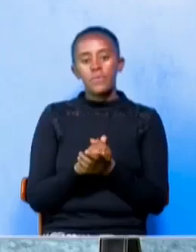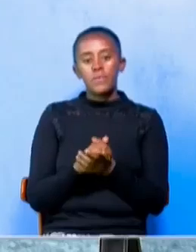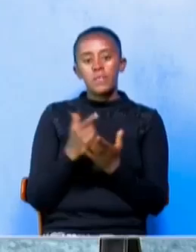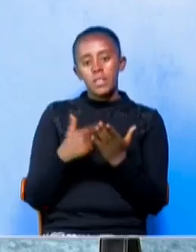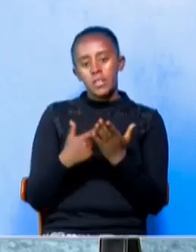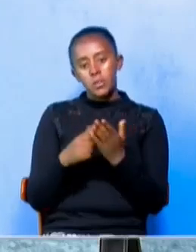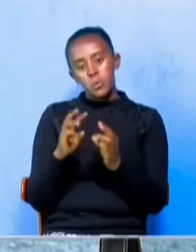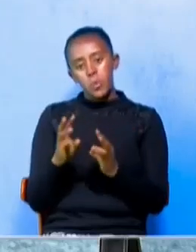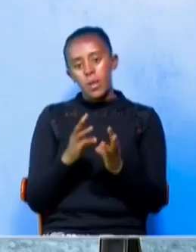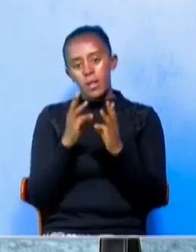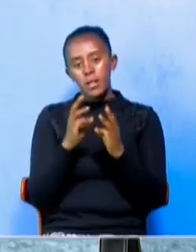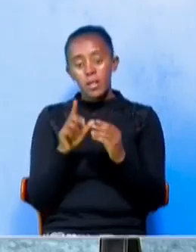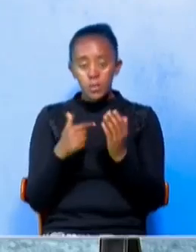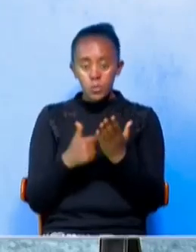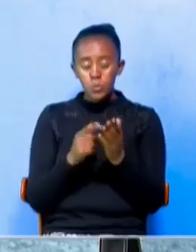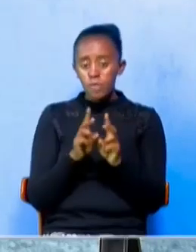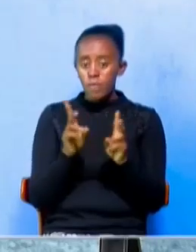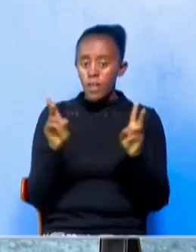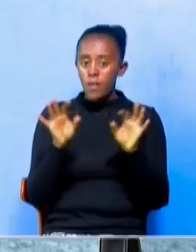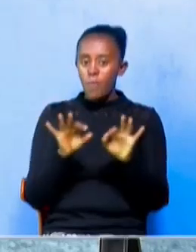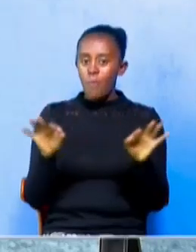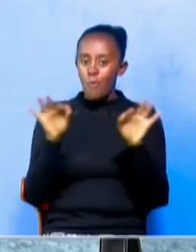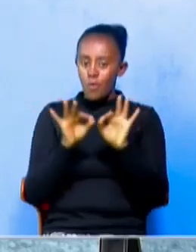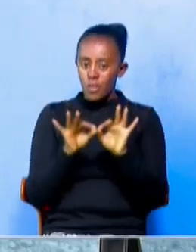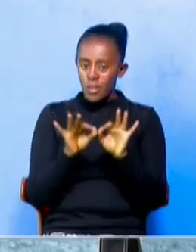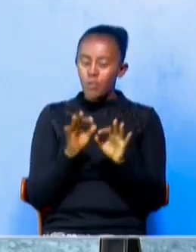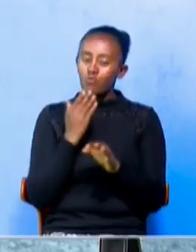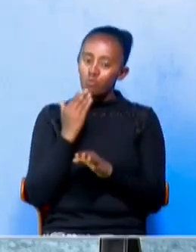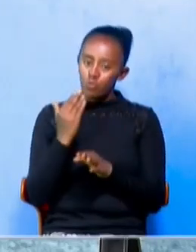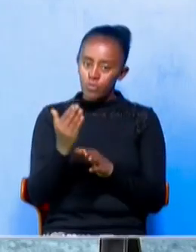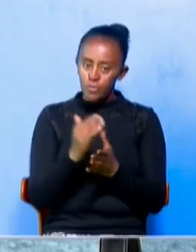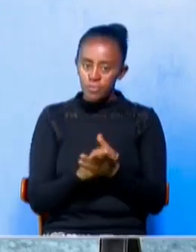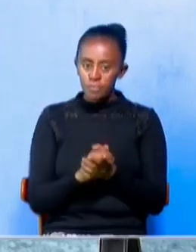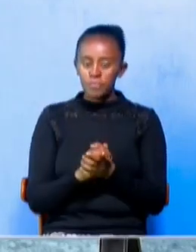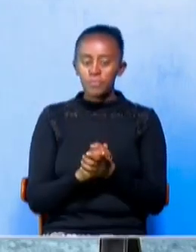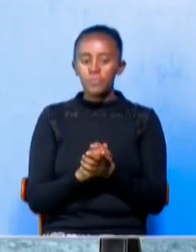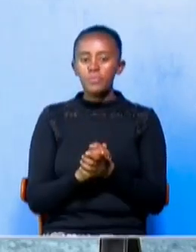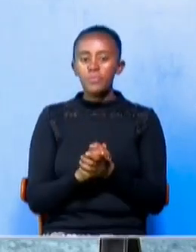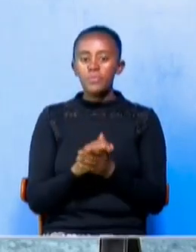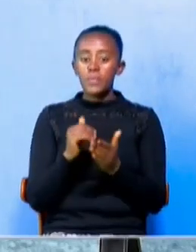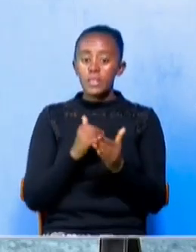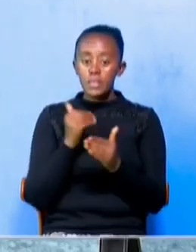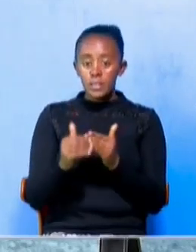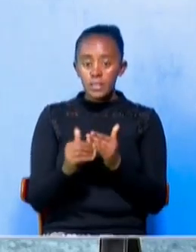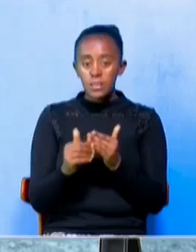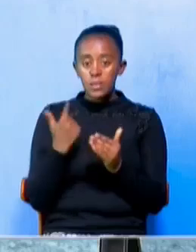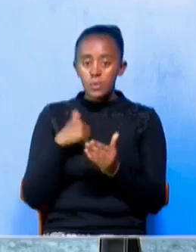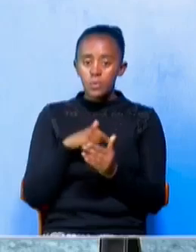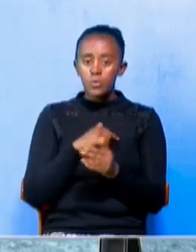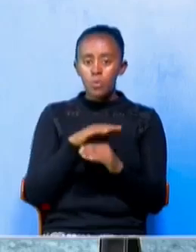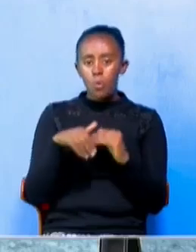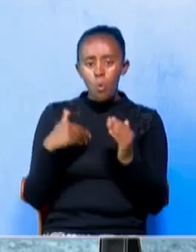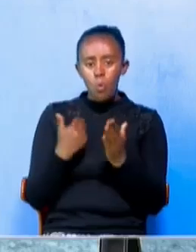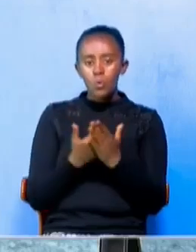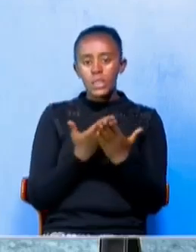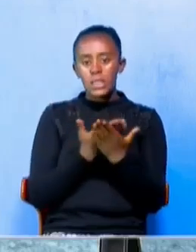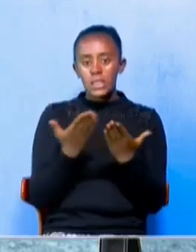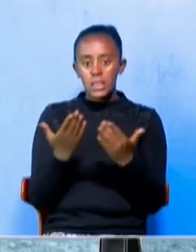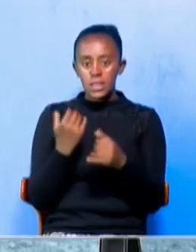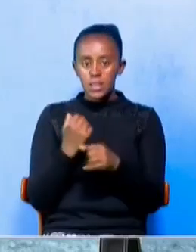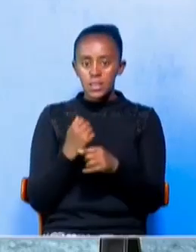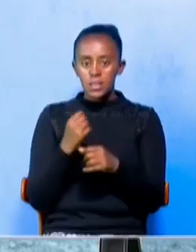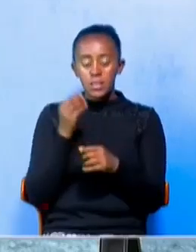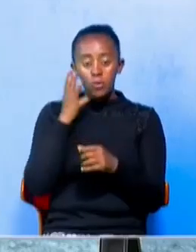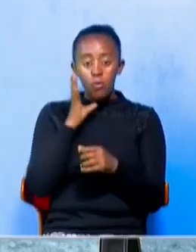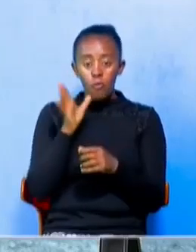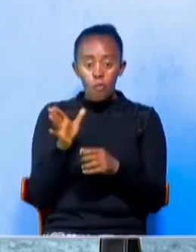a ways. So these are very important. Good. And then when you do all these things, don't